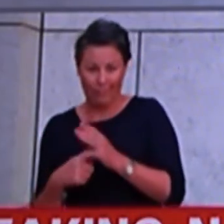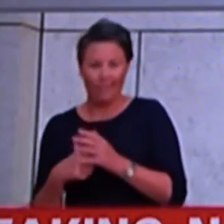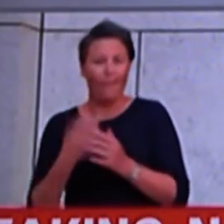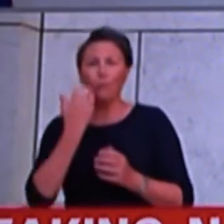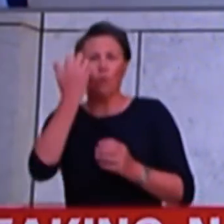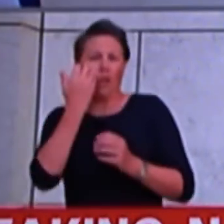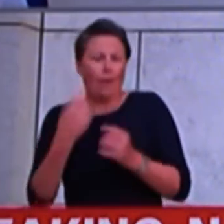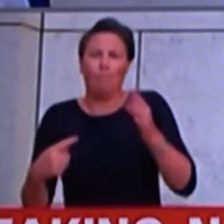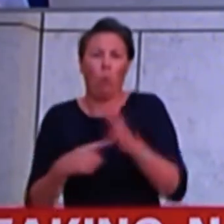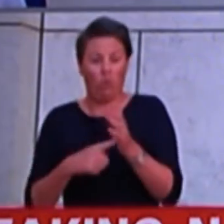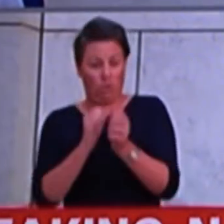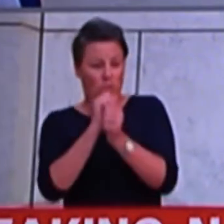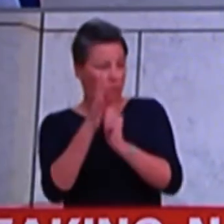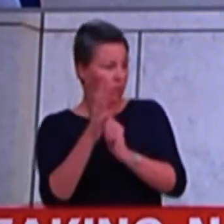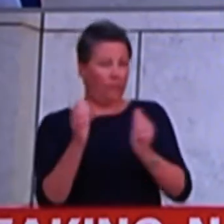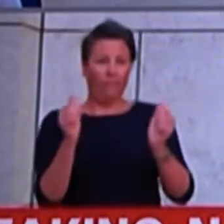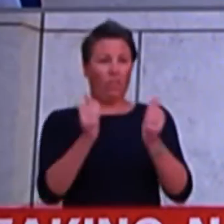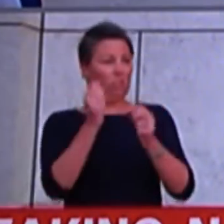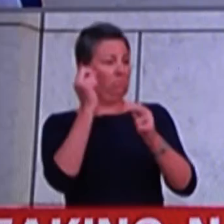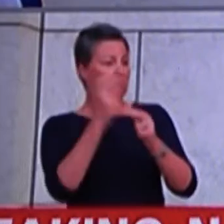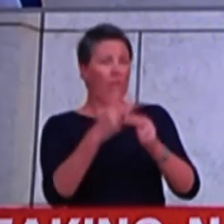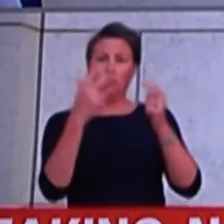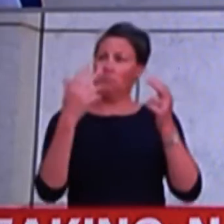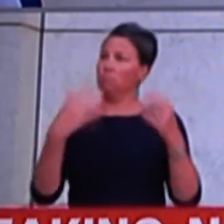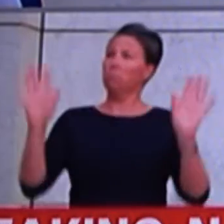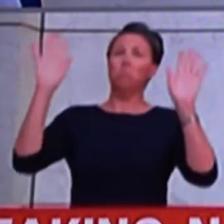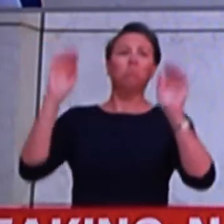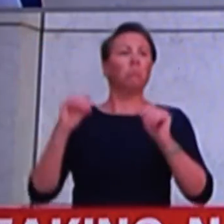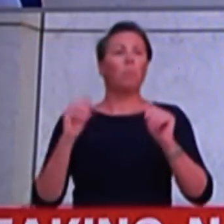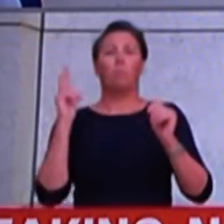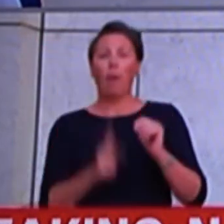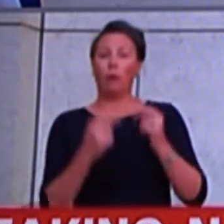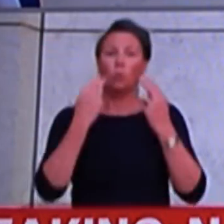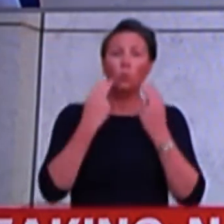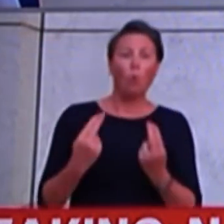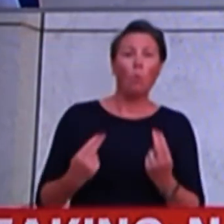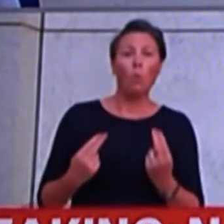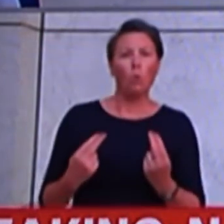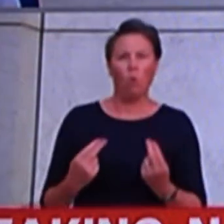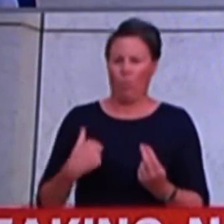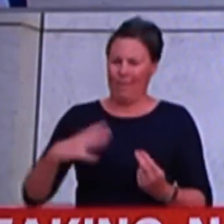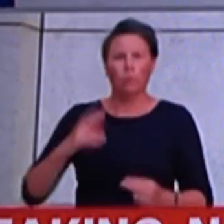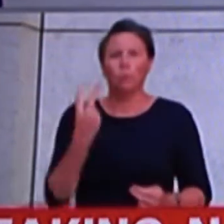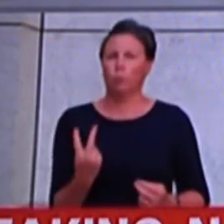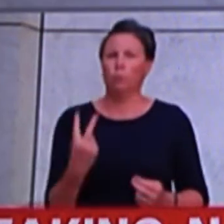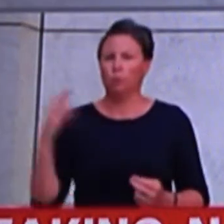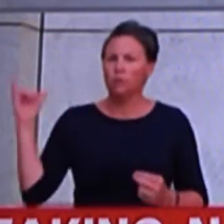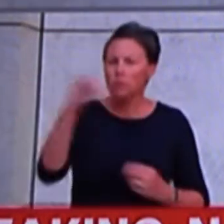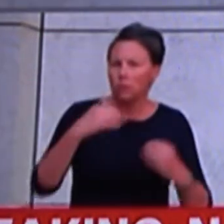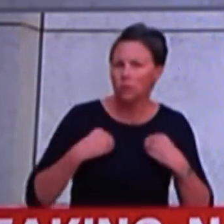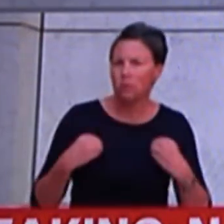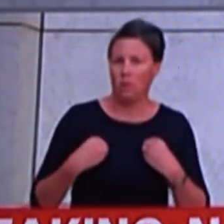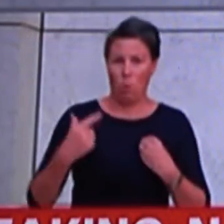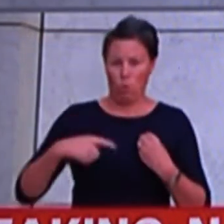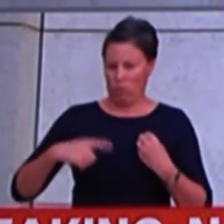emerge from the coronavirus economic crisis, as ensuring that we have those carriers in place. It's important for the jobs,